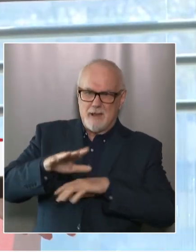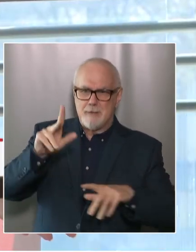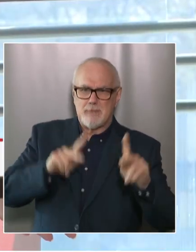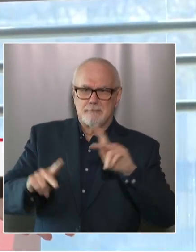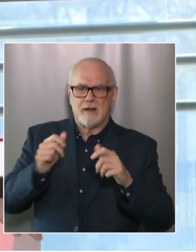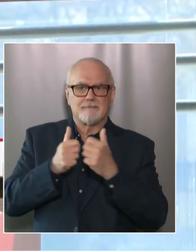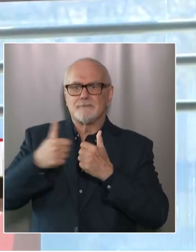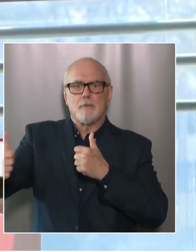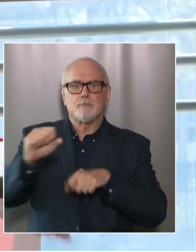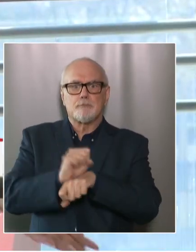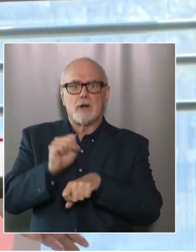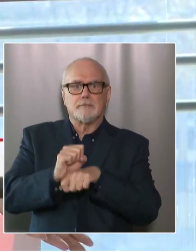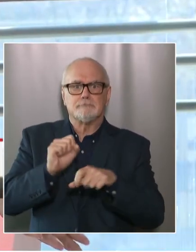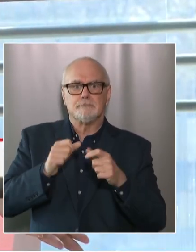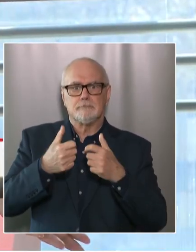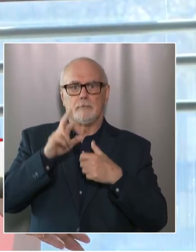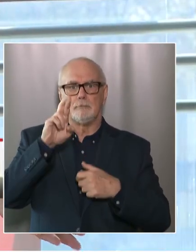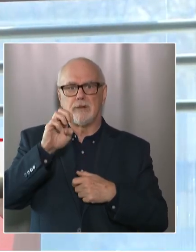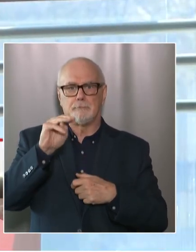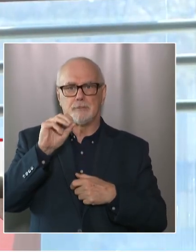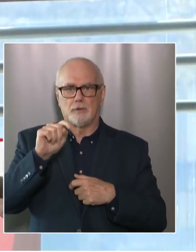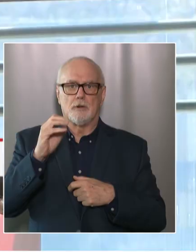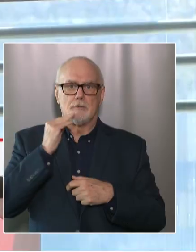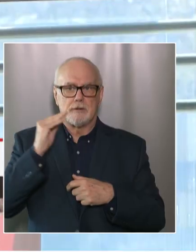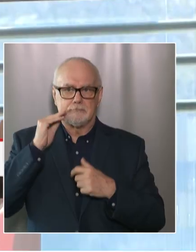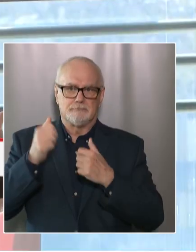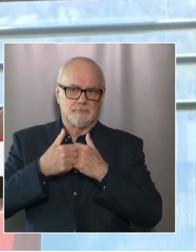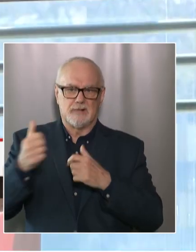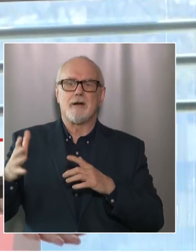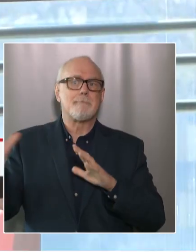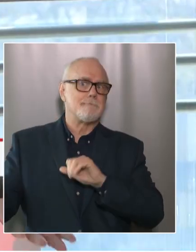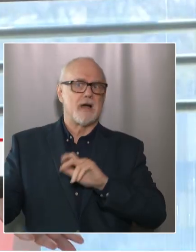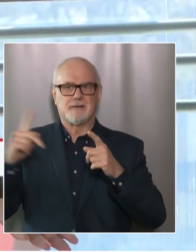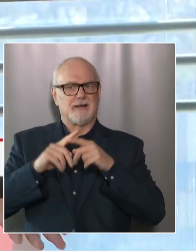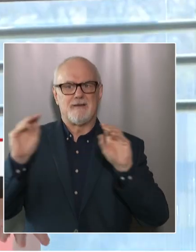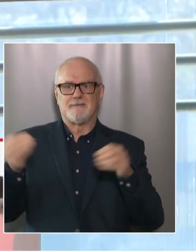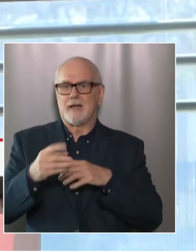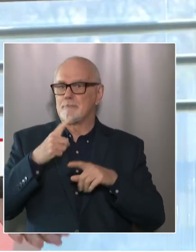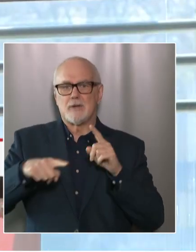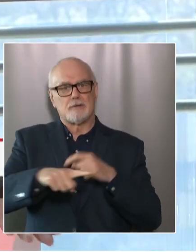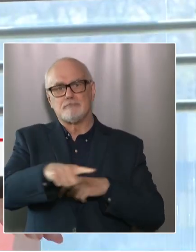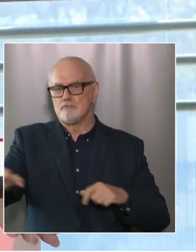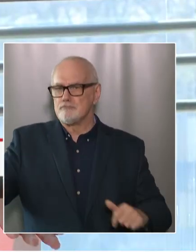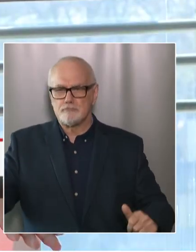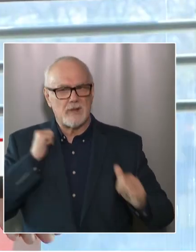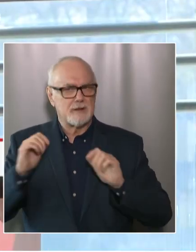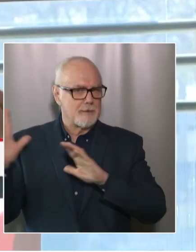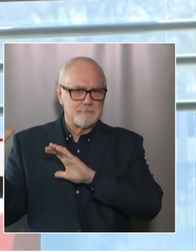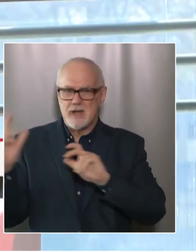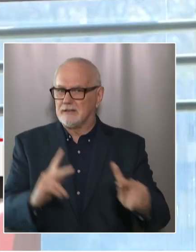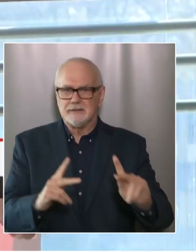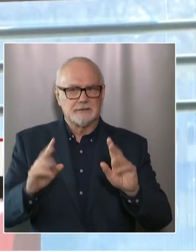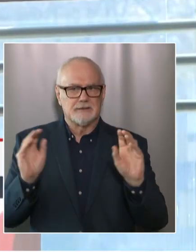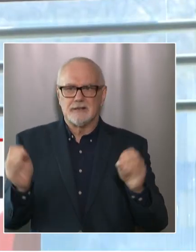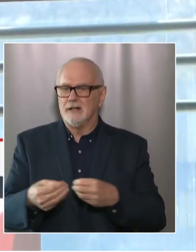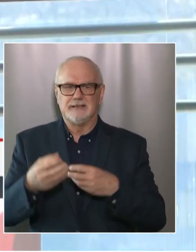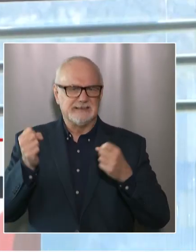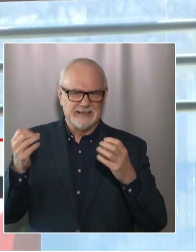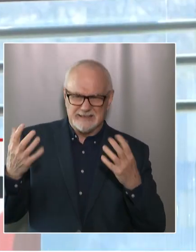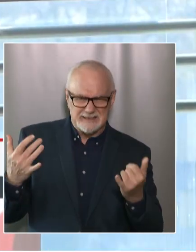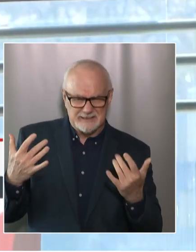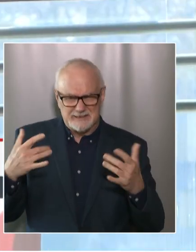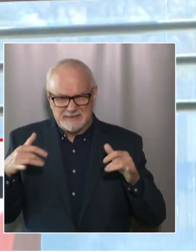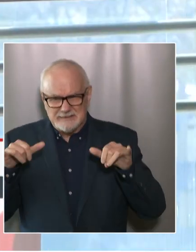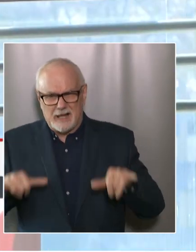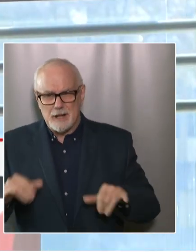is. AI is going to further change how people work, and our city, on